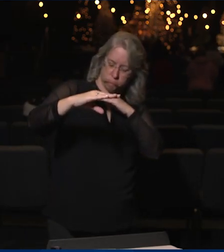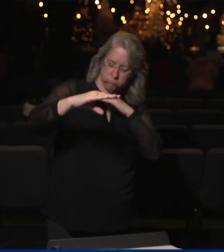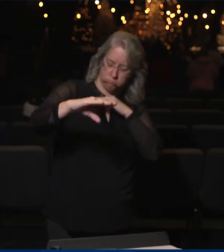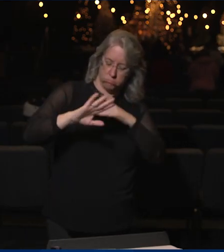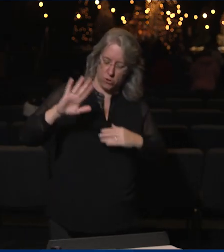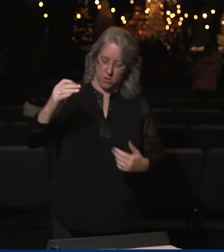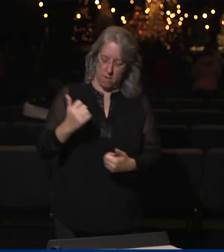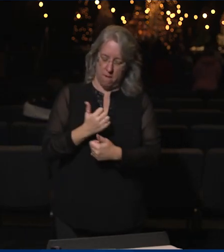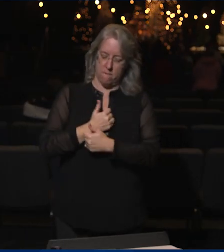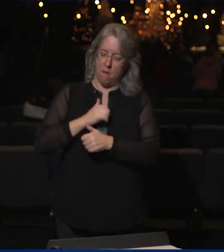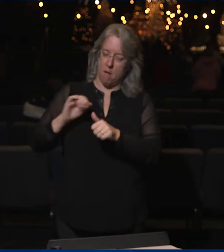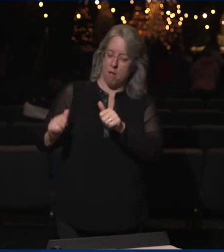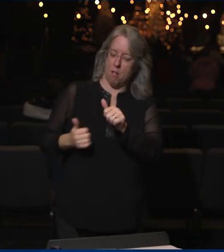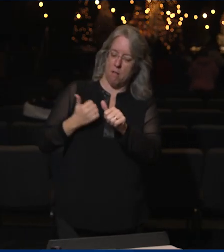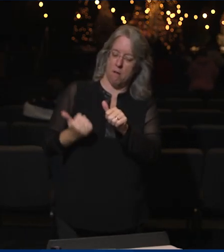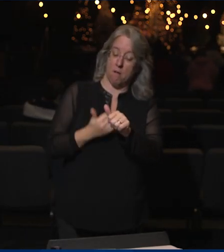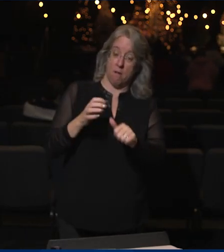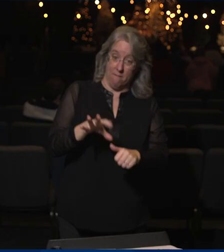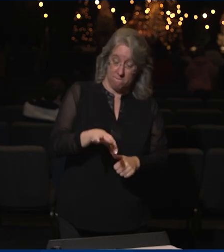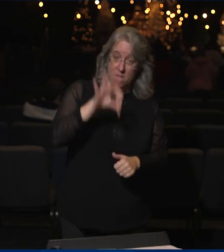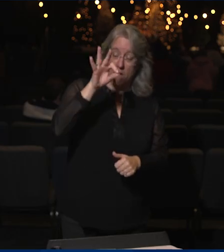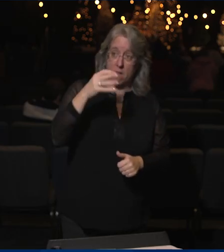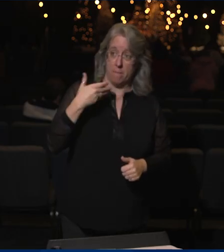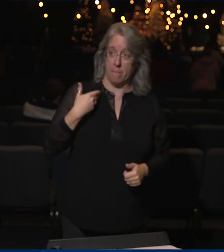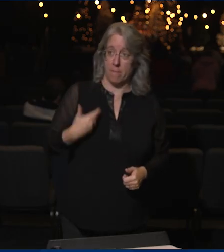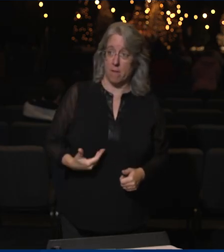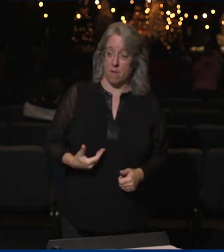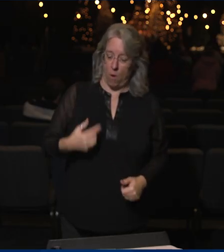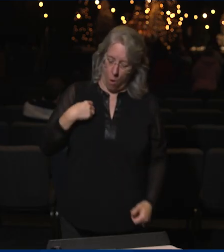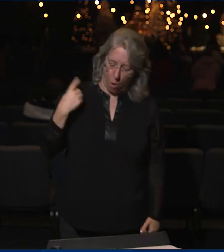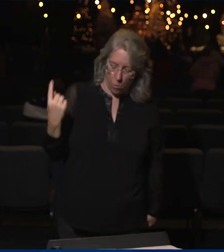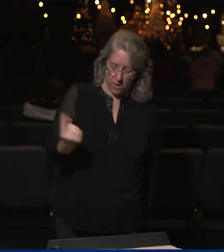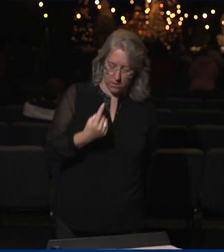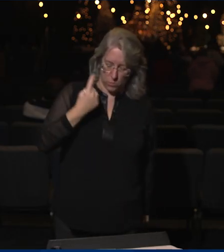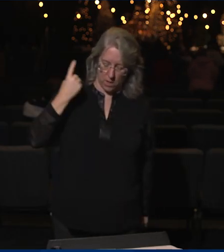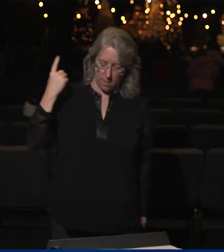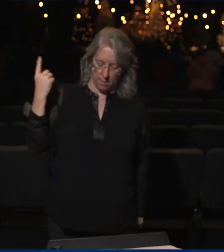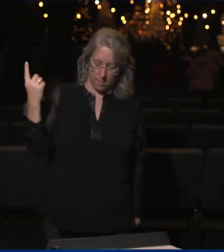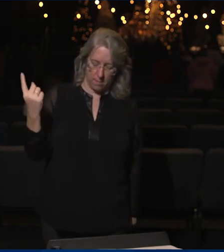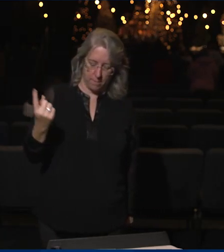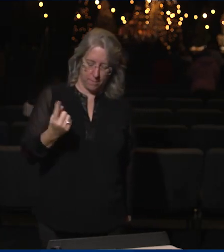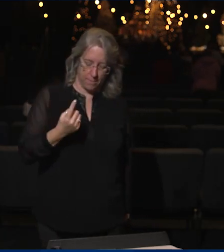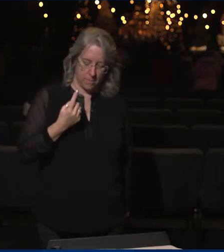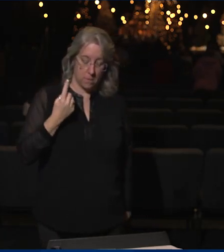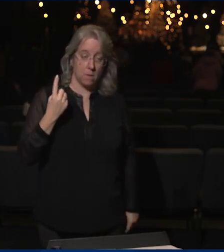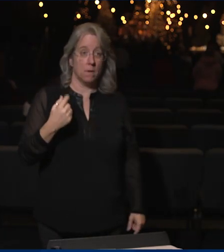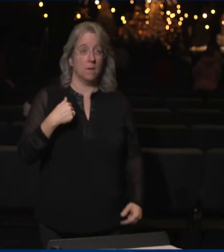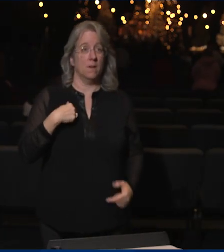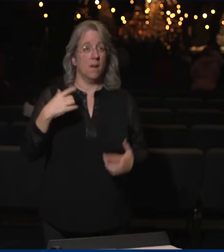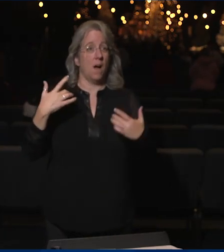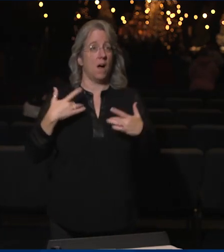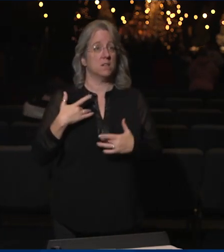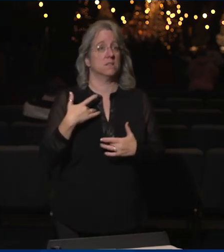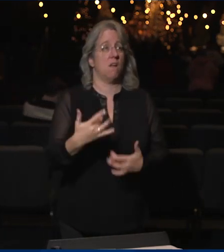still. Your love finds me, and it always will. You don't